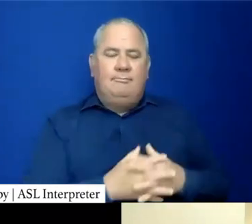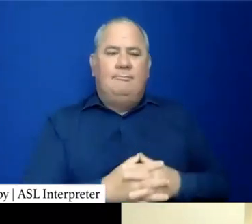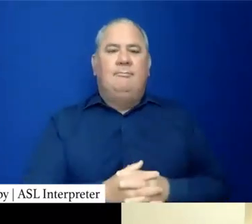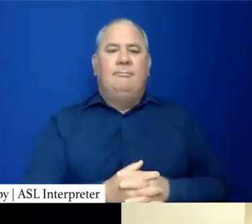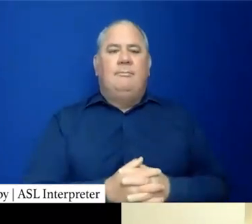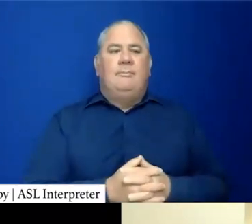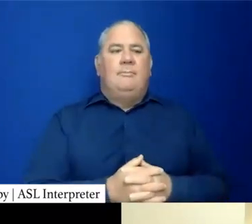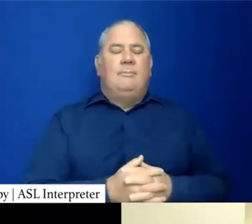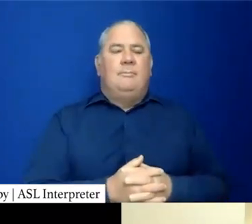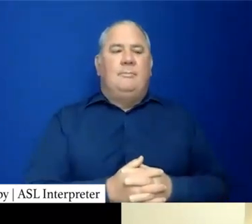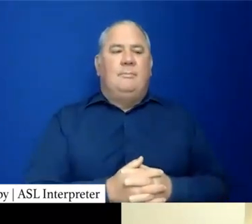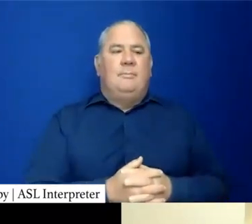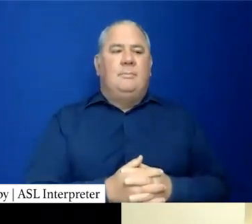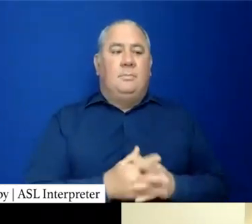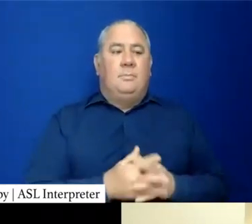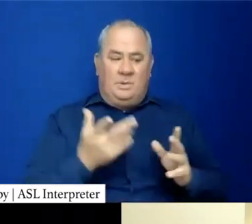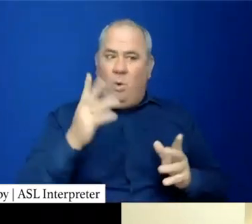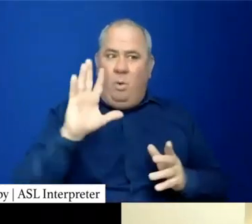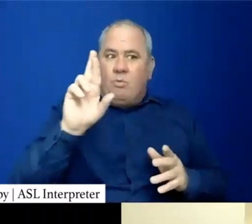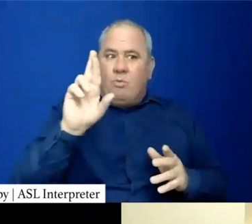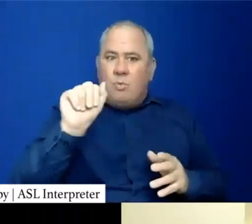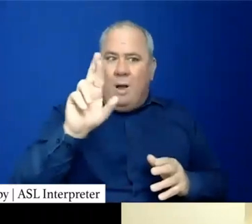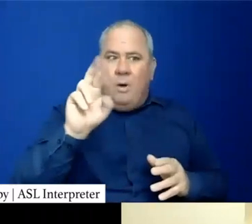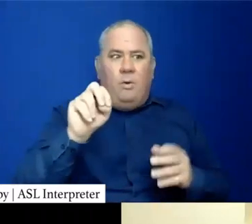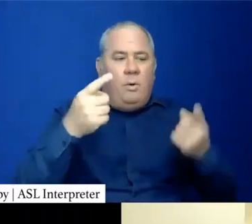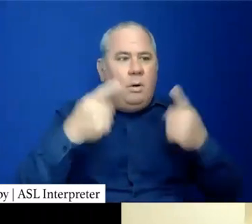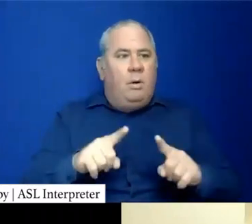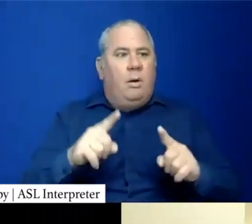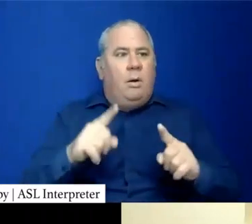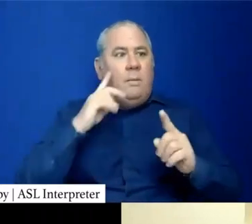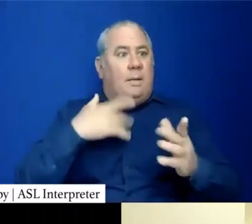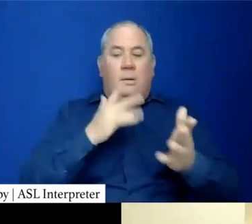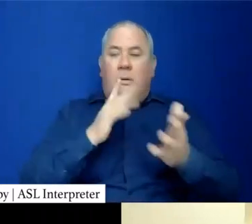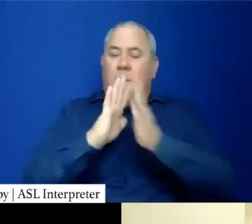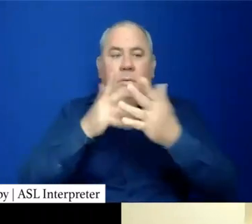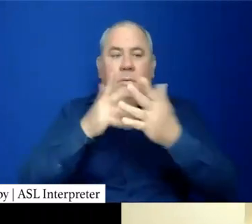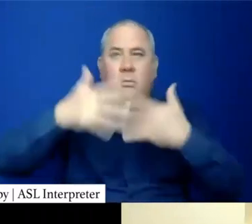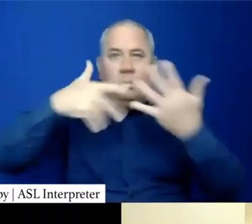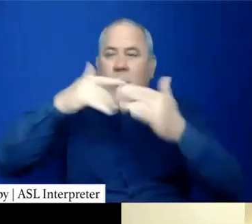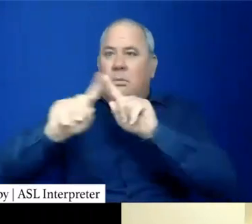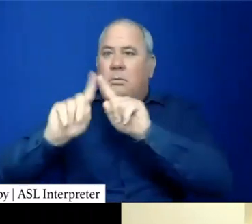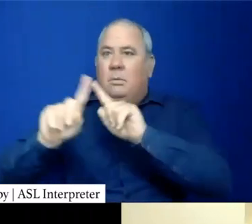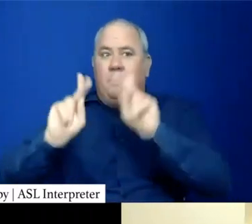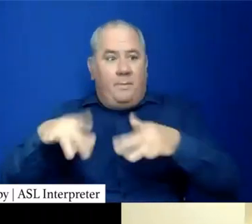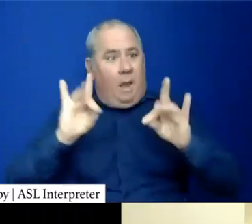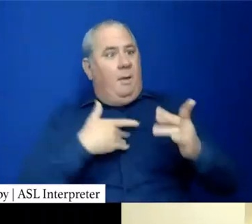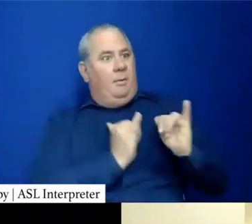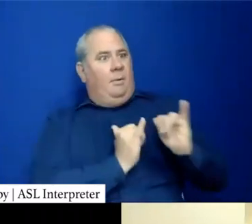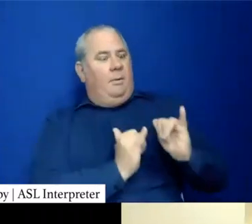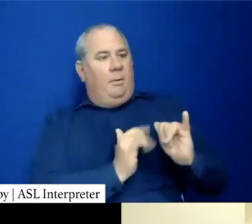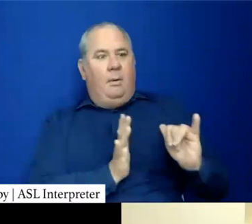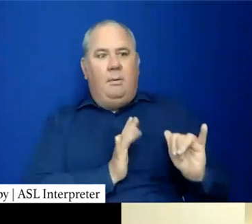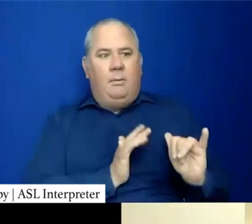For a rare condition, there actually turned out to be a lot of us in the workplace. And so the necessity